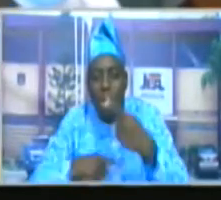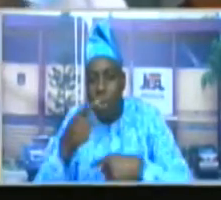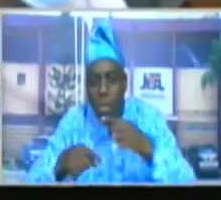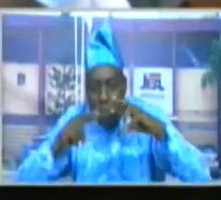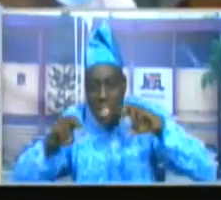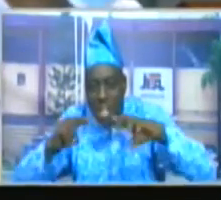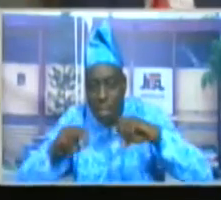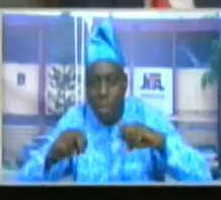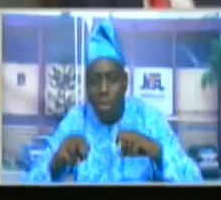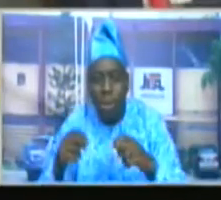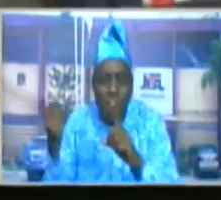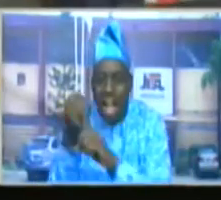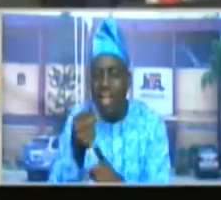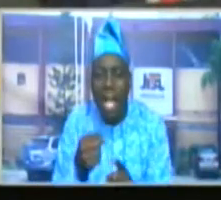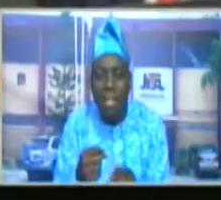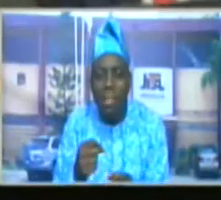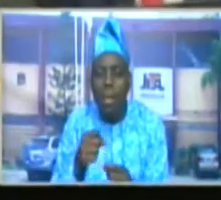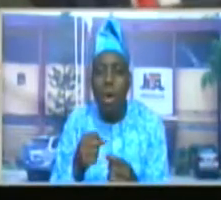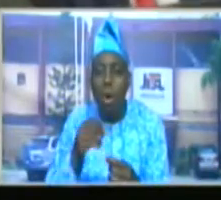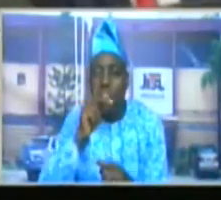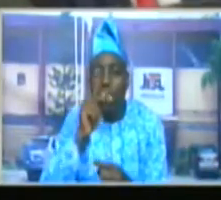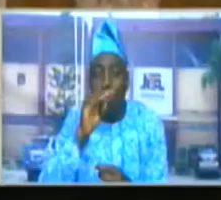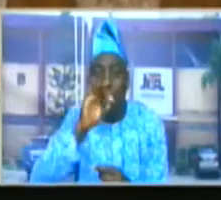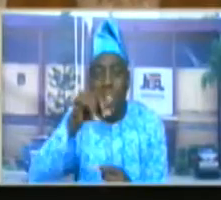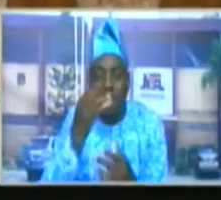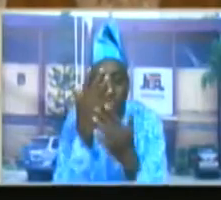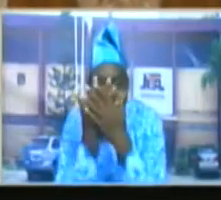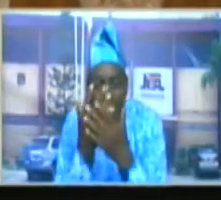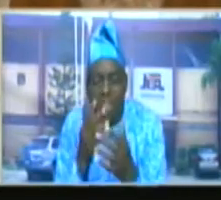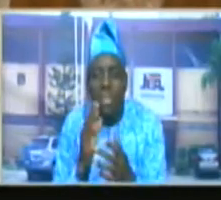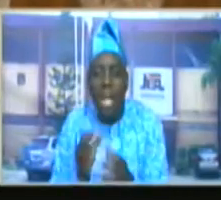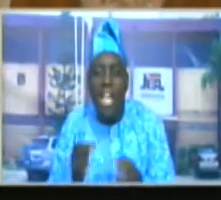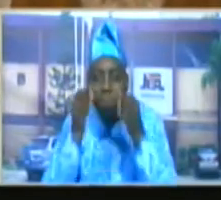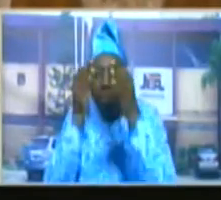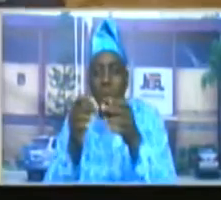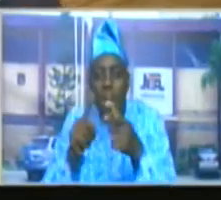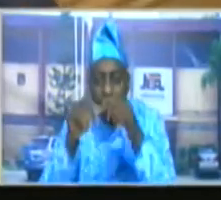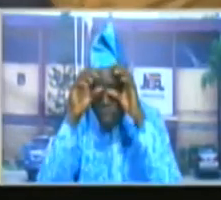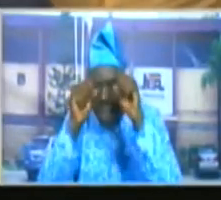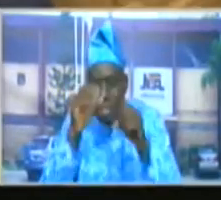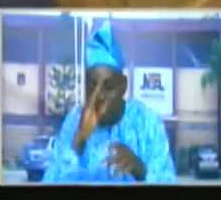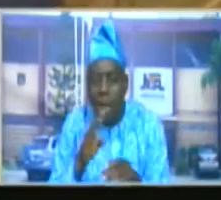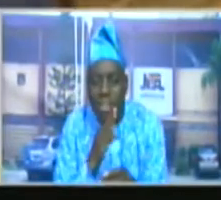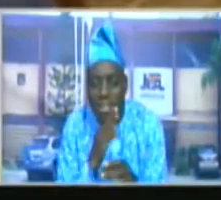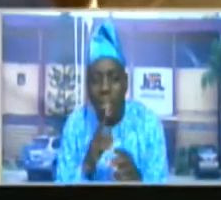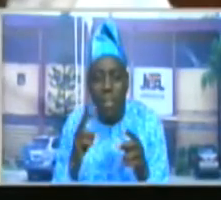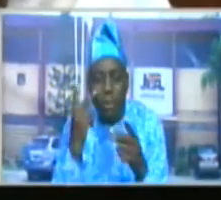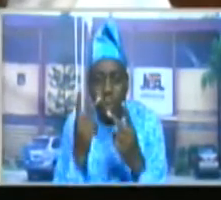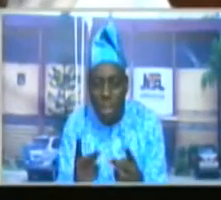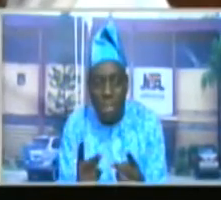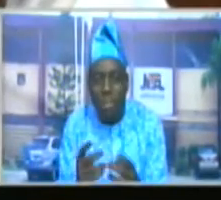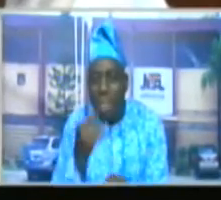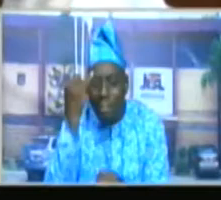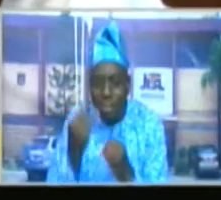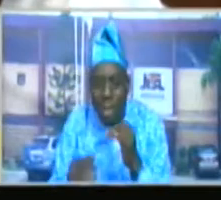investigation of the attack on Kuje Custodial Center has been forwarded to President Muhammadu Buhari. We identify all